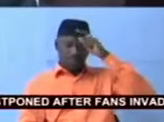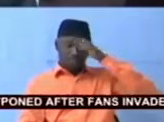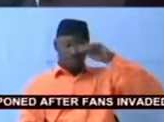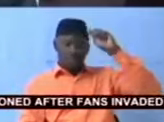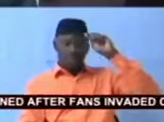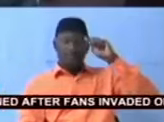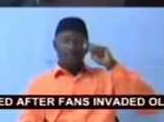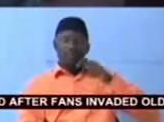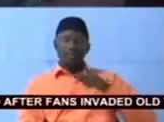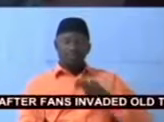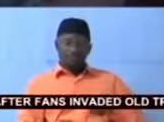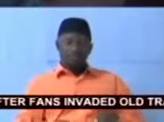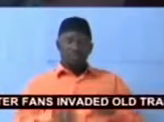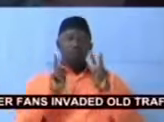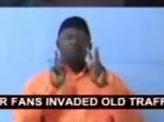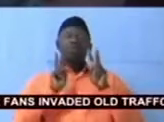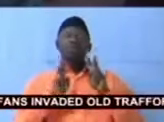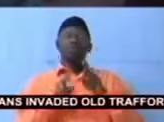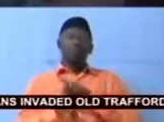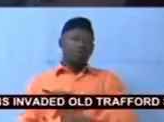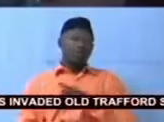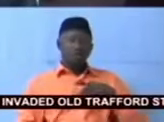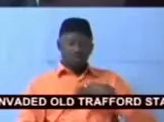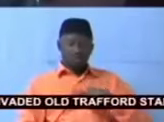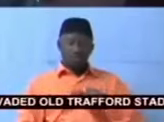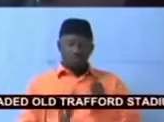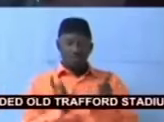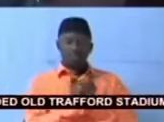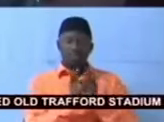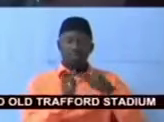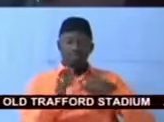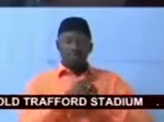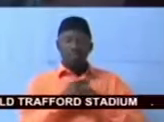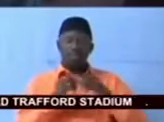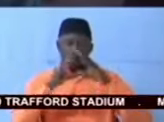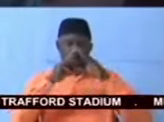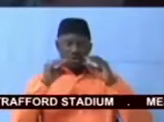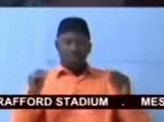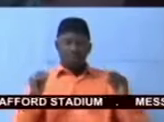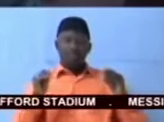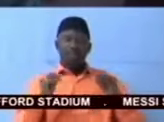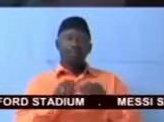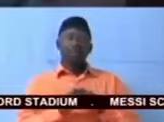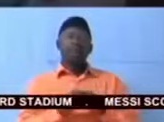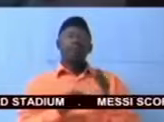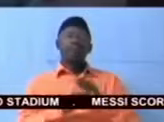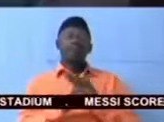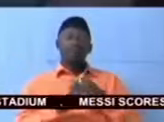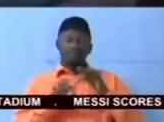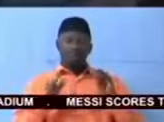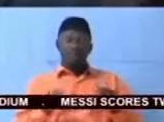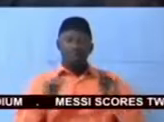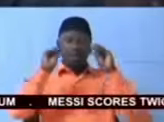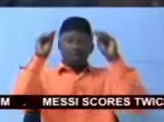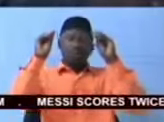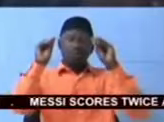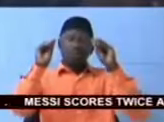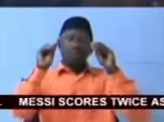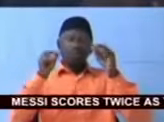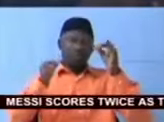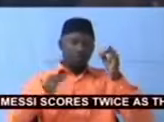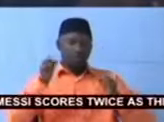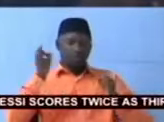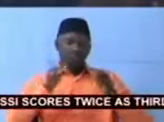dara that they need to see me in chambers ne dañ ma bëgga gis ci suma office before I adjourn the matter bala ma toxal nak até